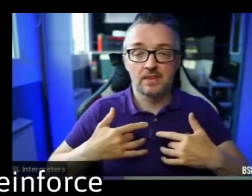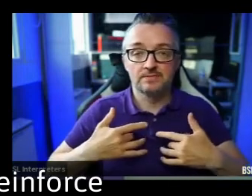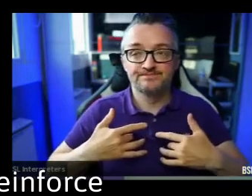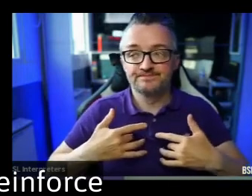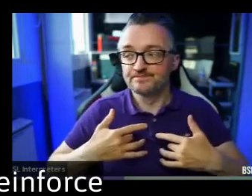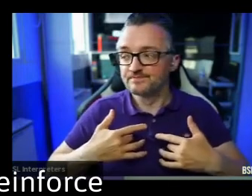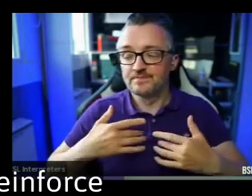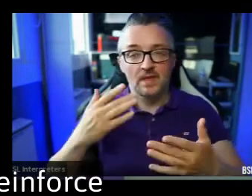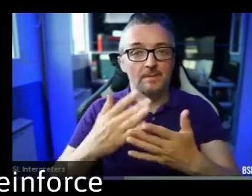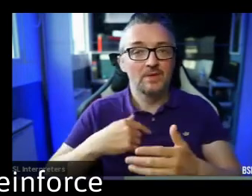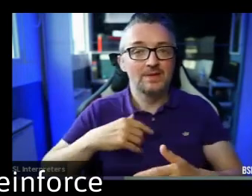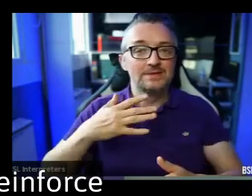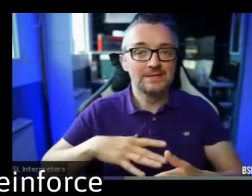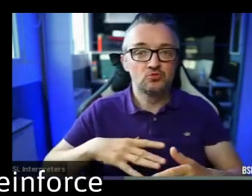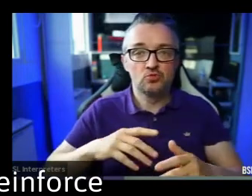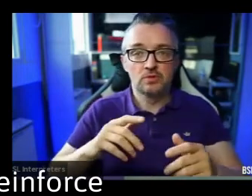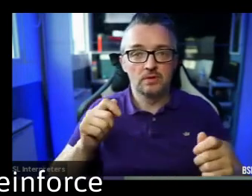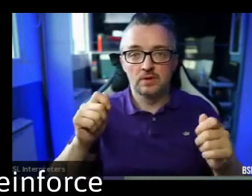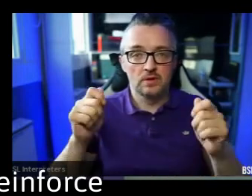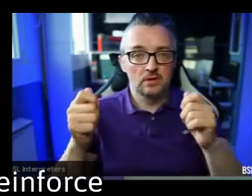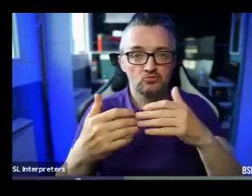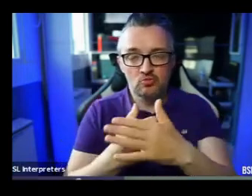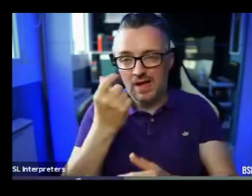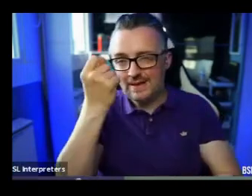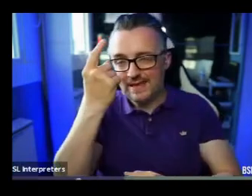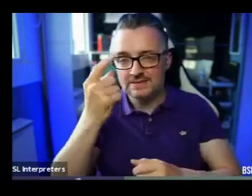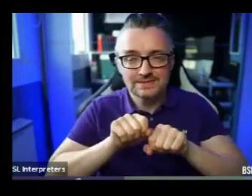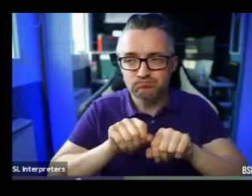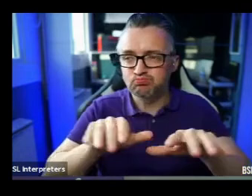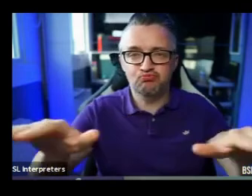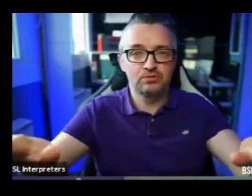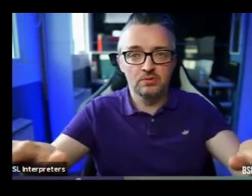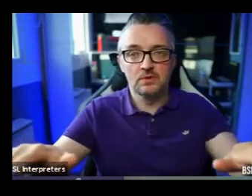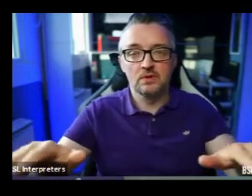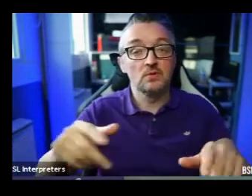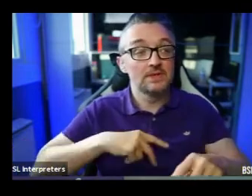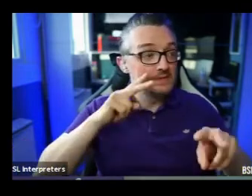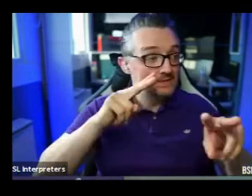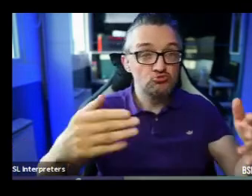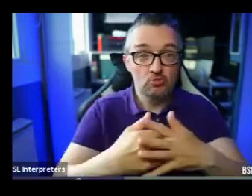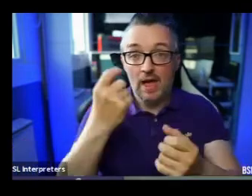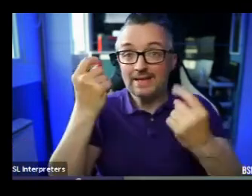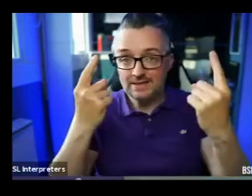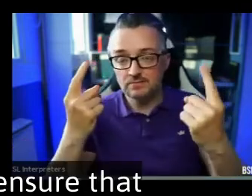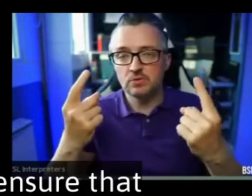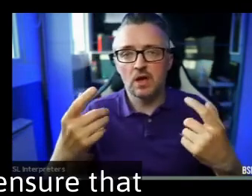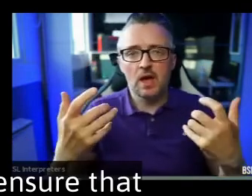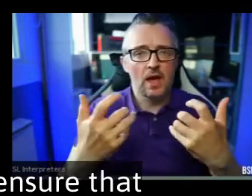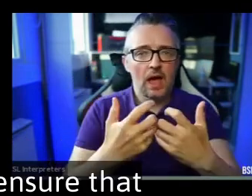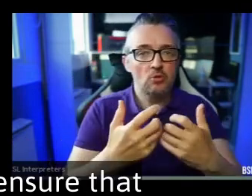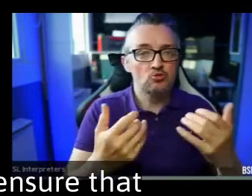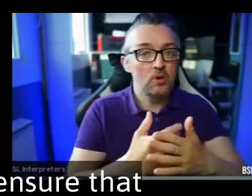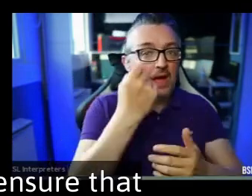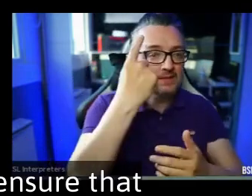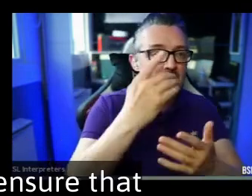really reinforce the need that we need to innovate and spread. As Henry said, we're seeing innovations, but we don't